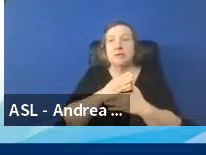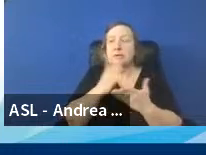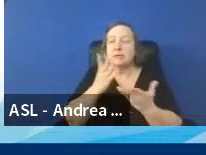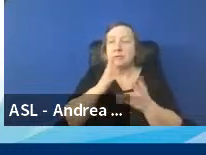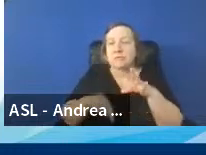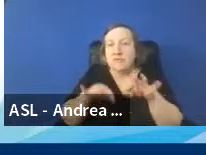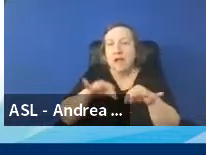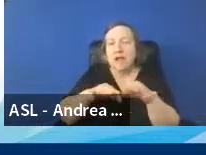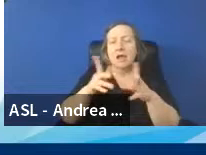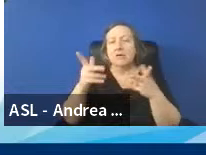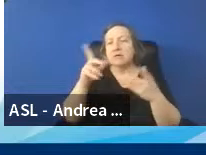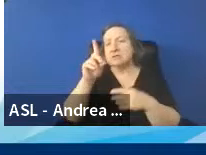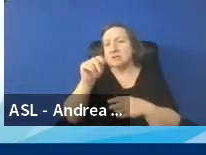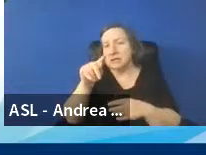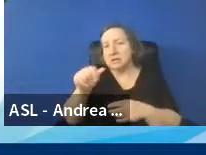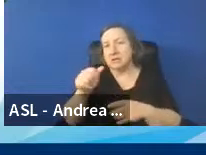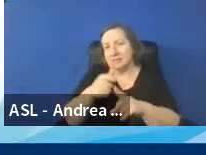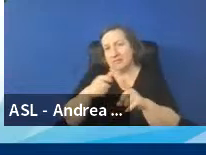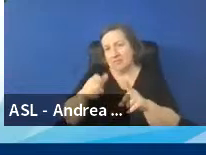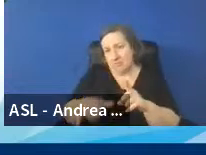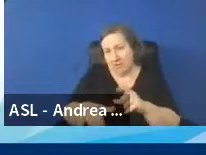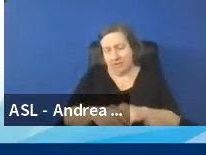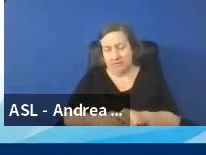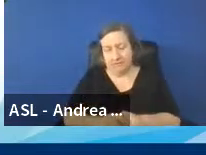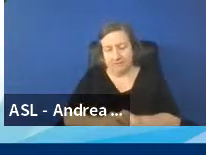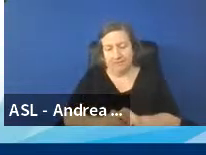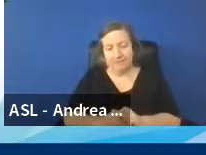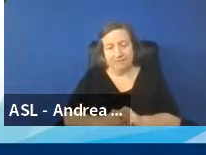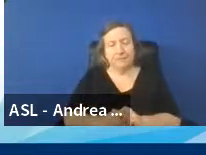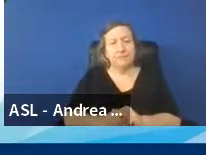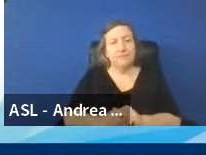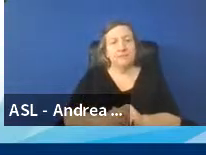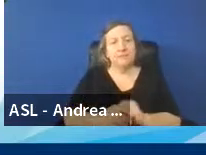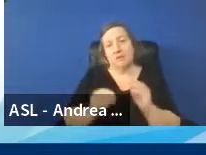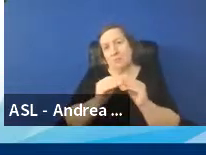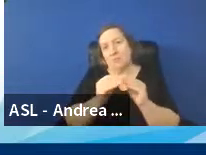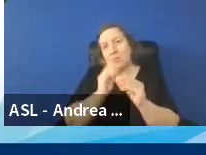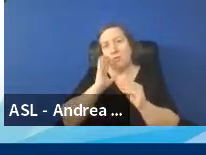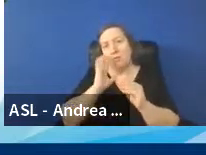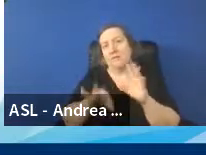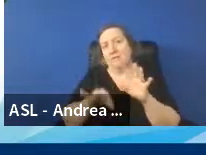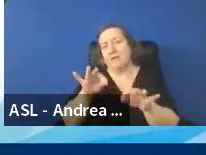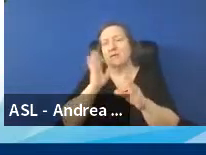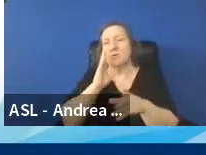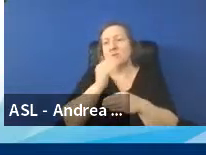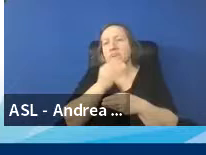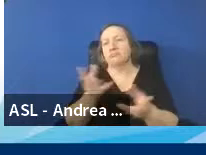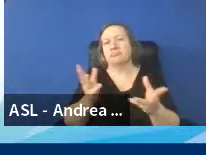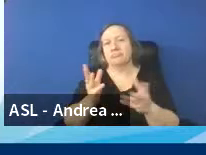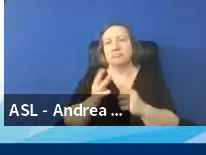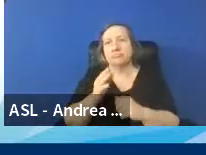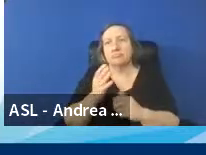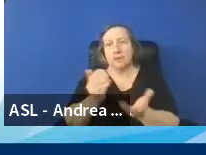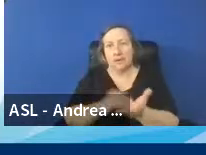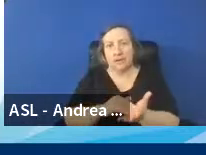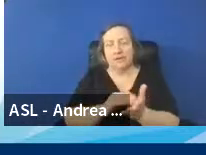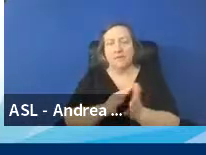findings, initial data from that. And there's certainly more to come. I'll give all those caveats again.